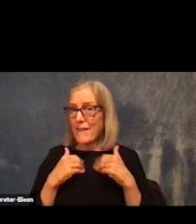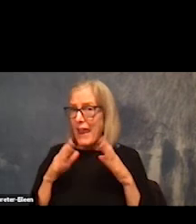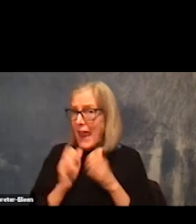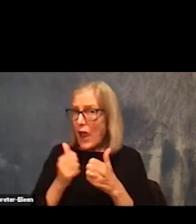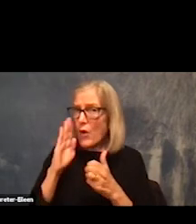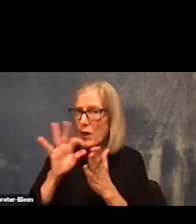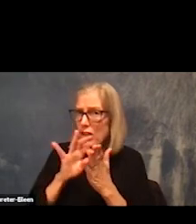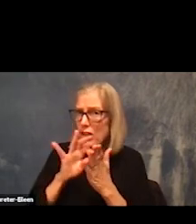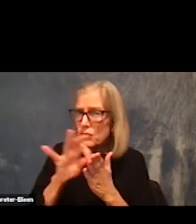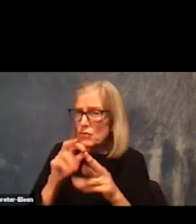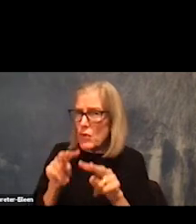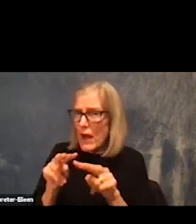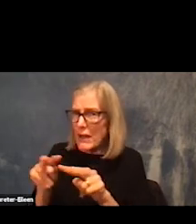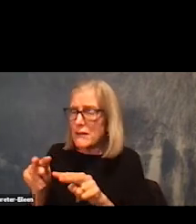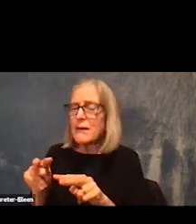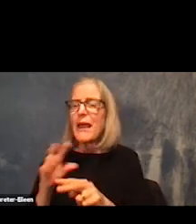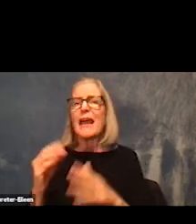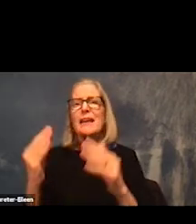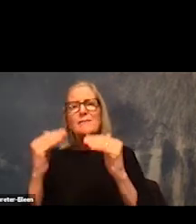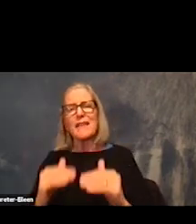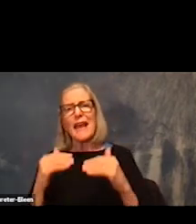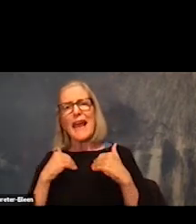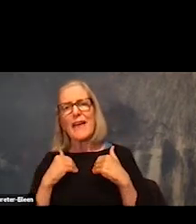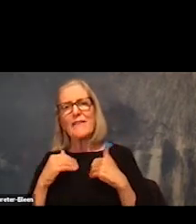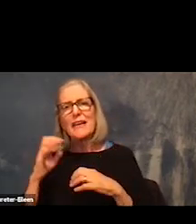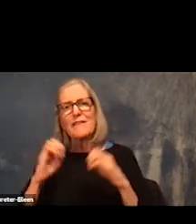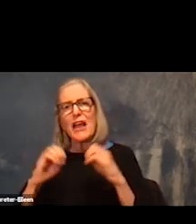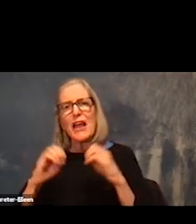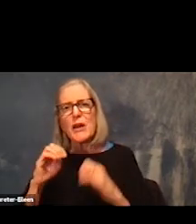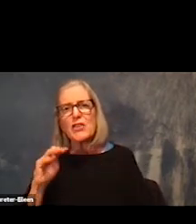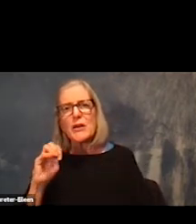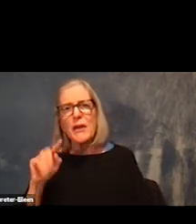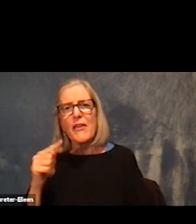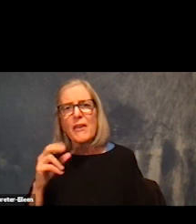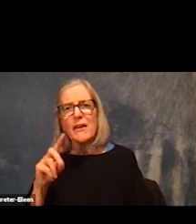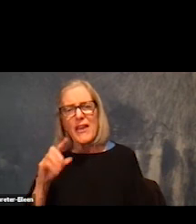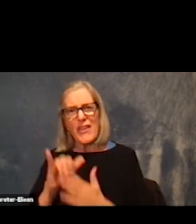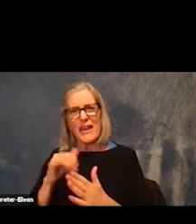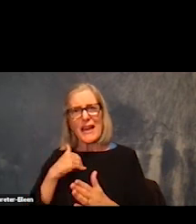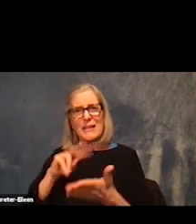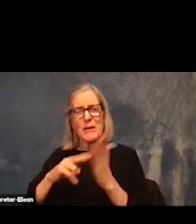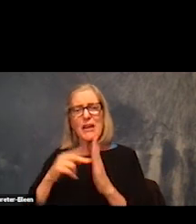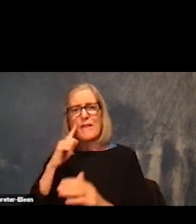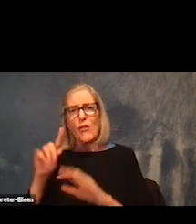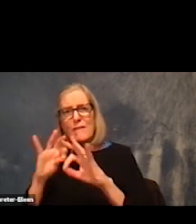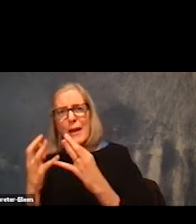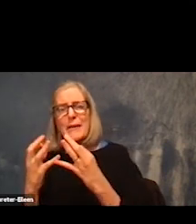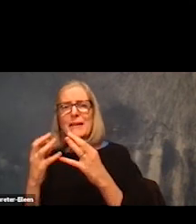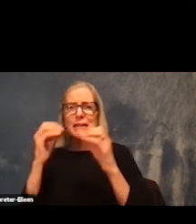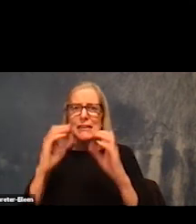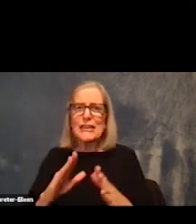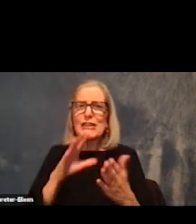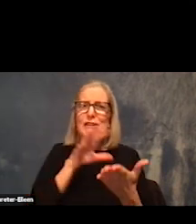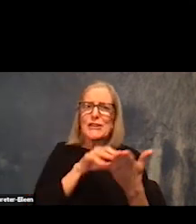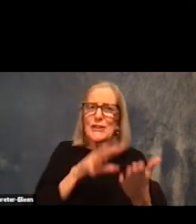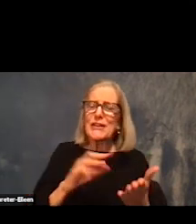an evaluation method that's meaningful for all parties and can serve as a foundation to determine whether the student has